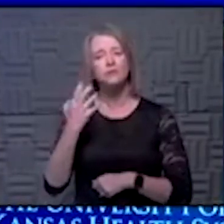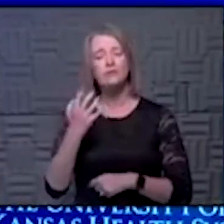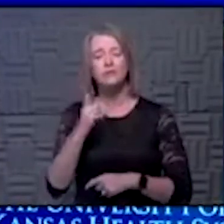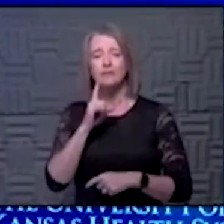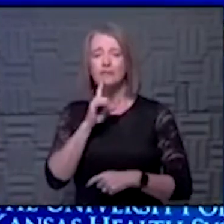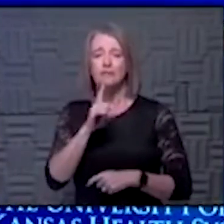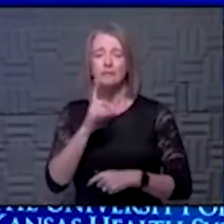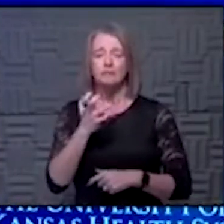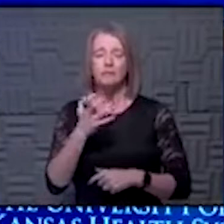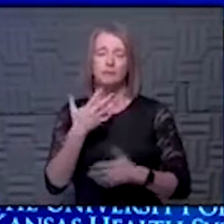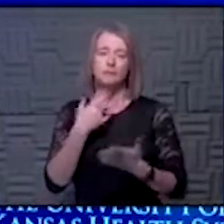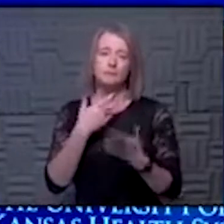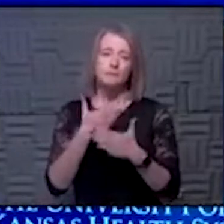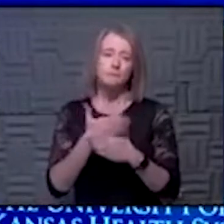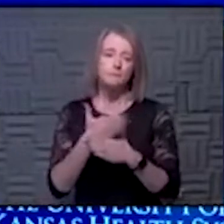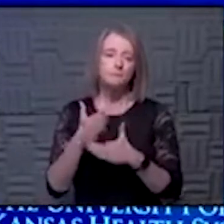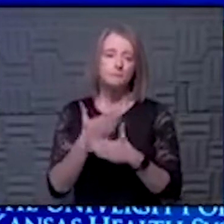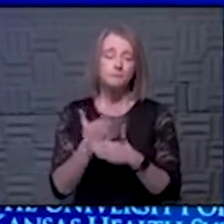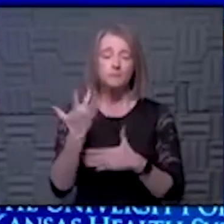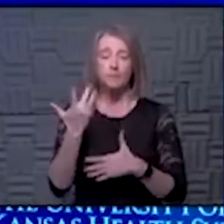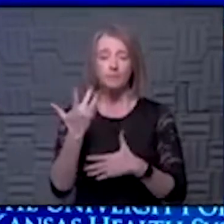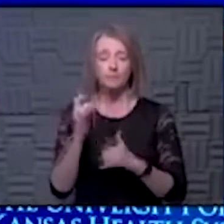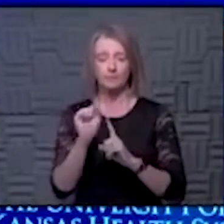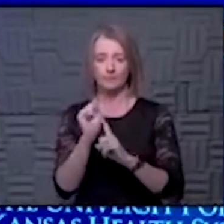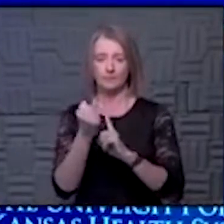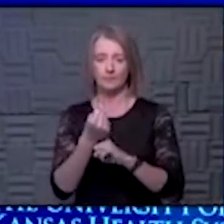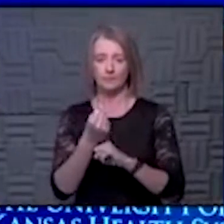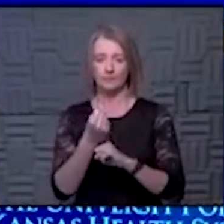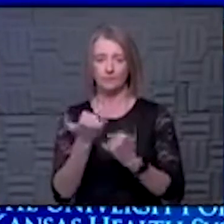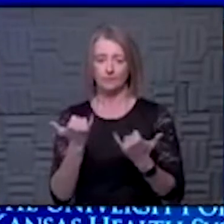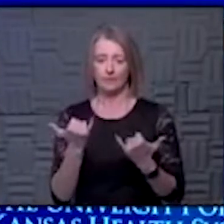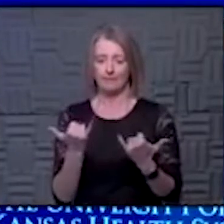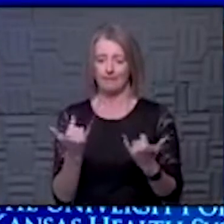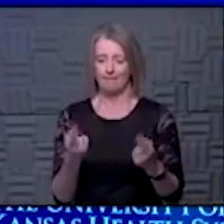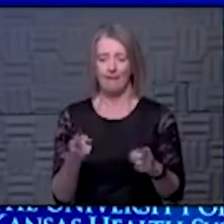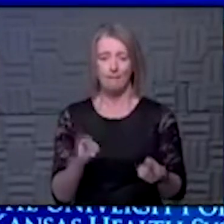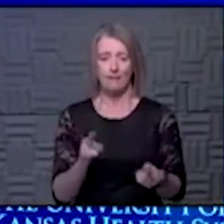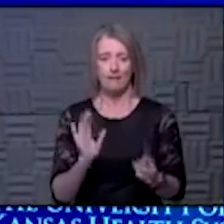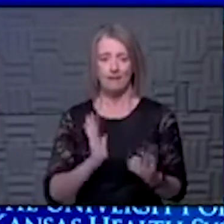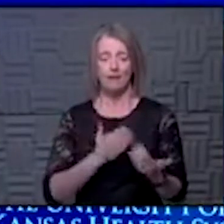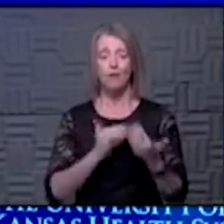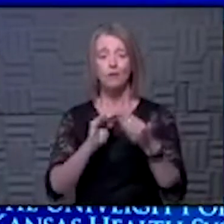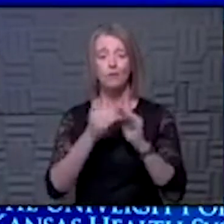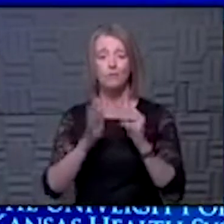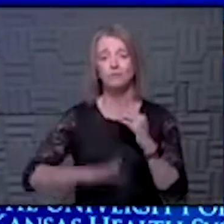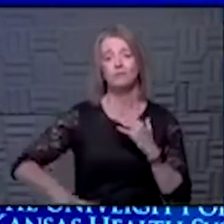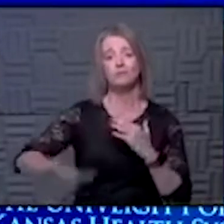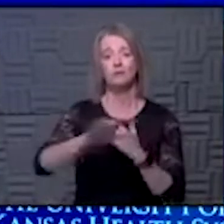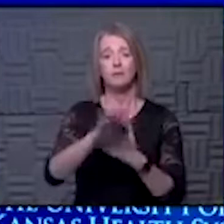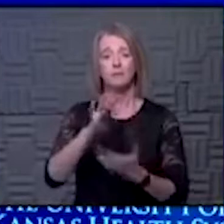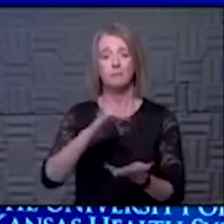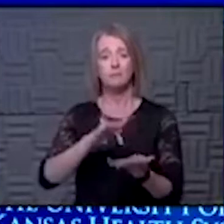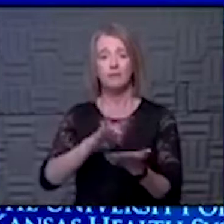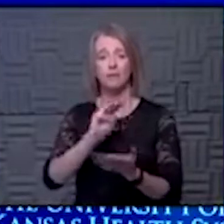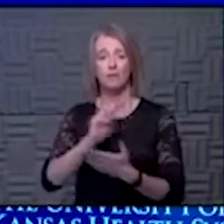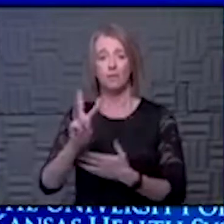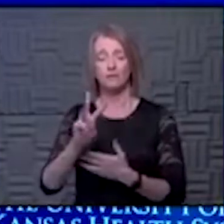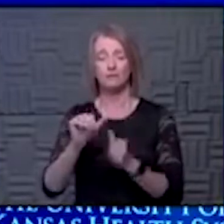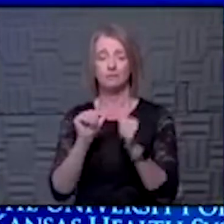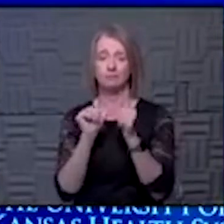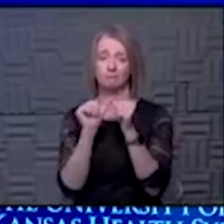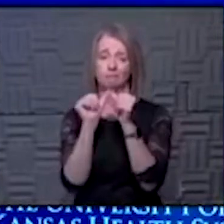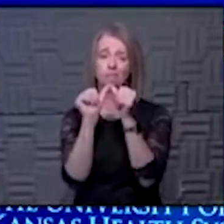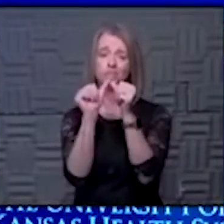moment is the situation on the ground here in our community and across the Midwest